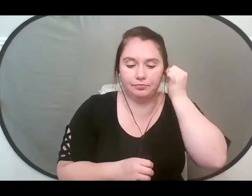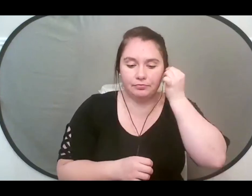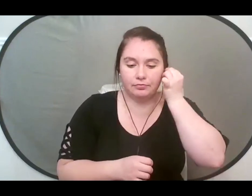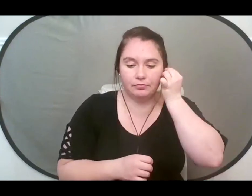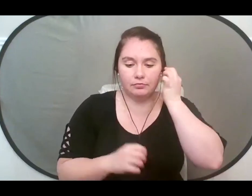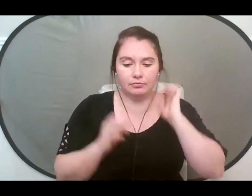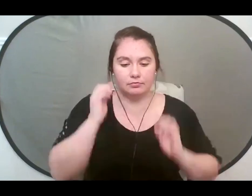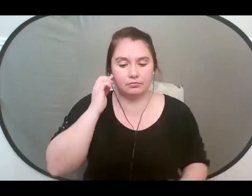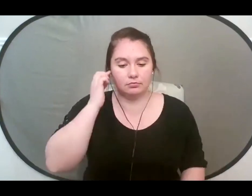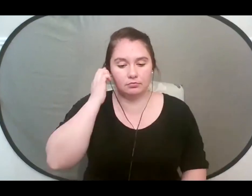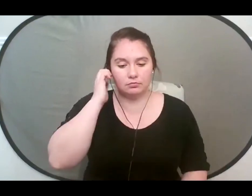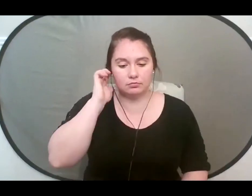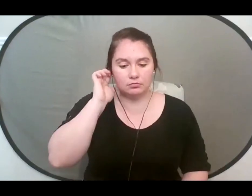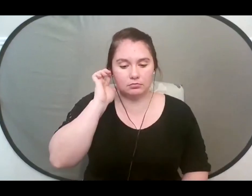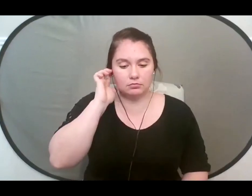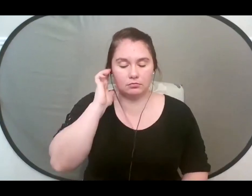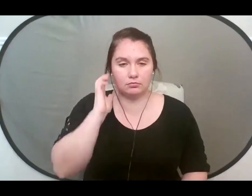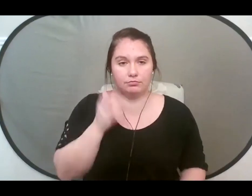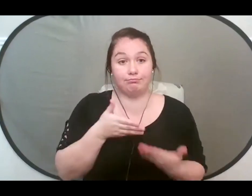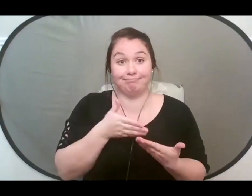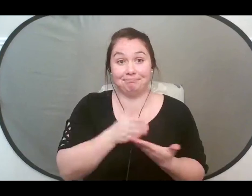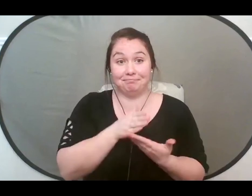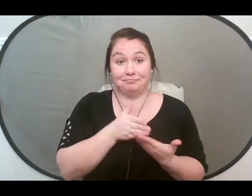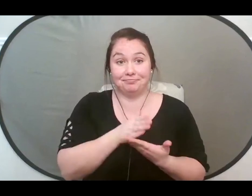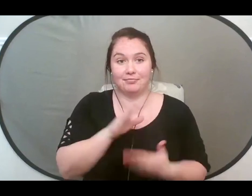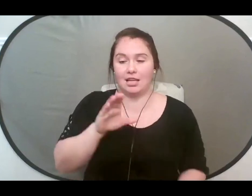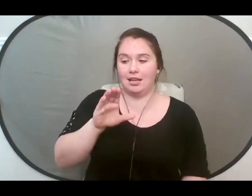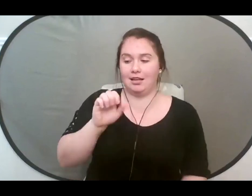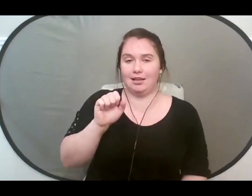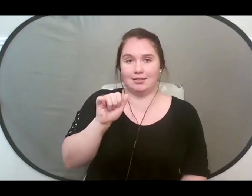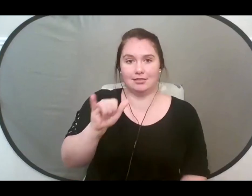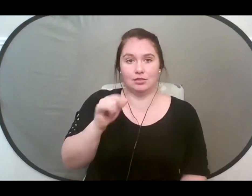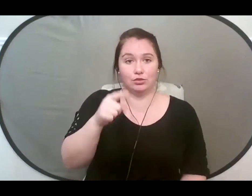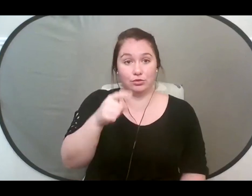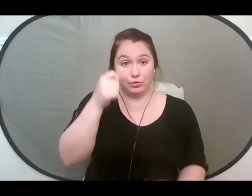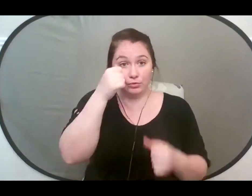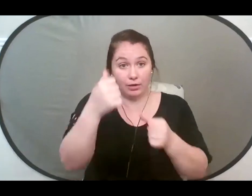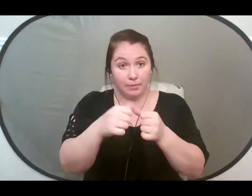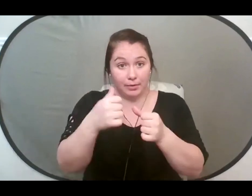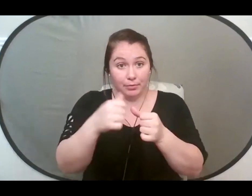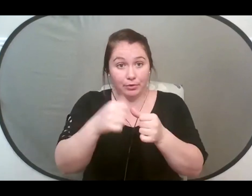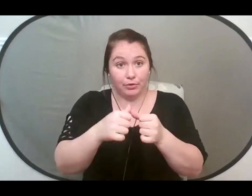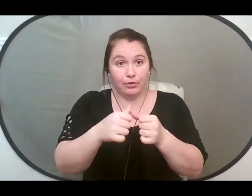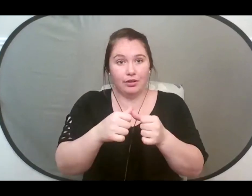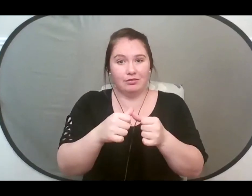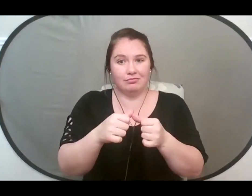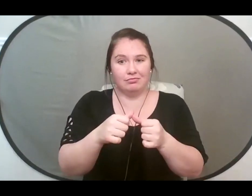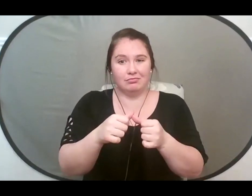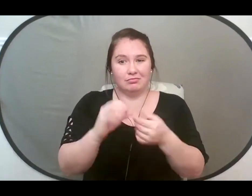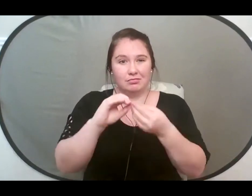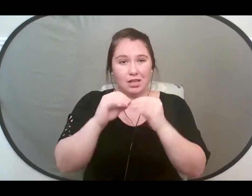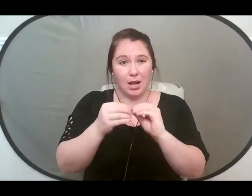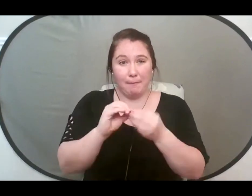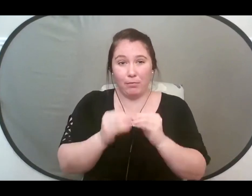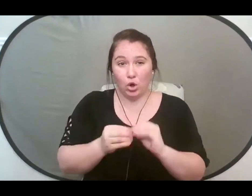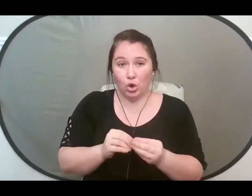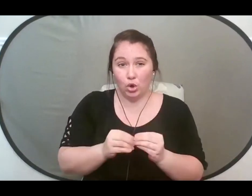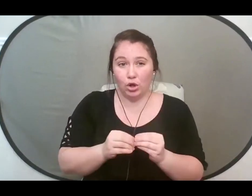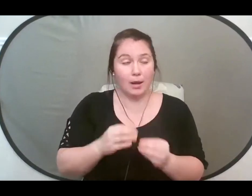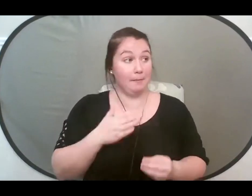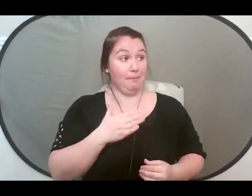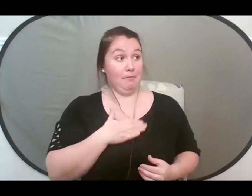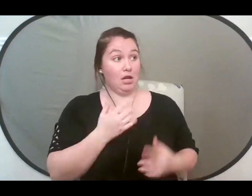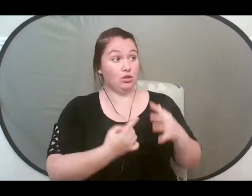All right. And Casey, do you remember if these were numbered groups or? I saw mine come up as group